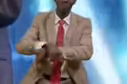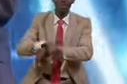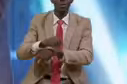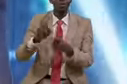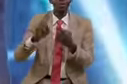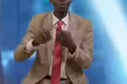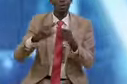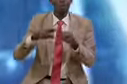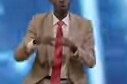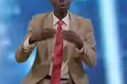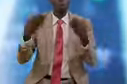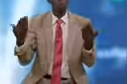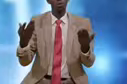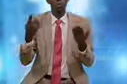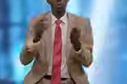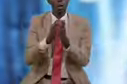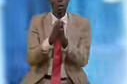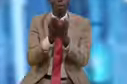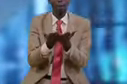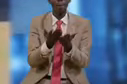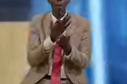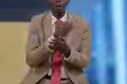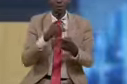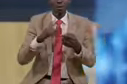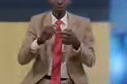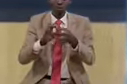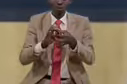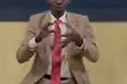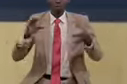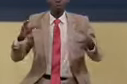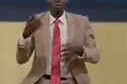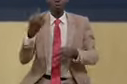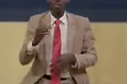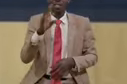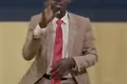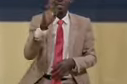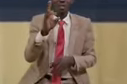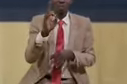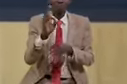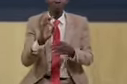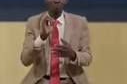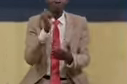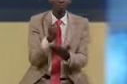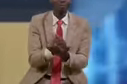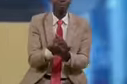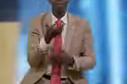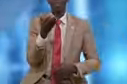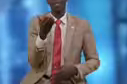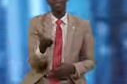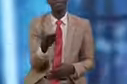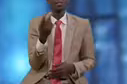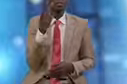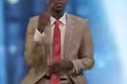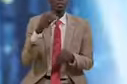open the book and to loose the seven seals thereof. Look at verse